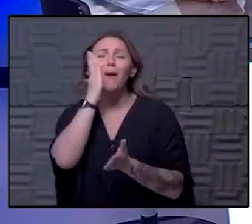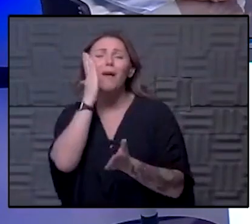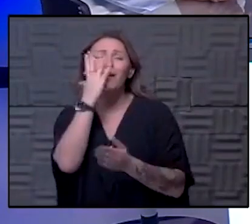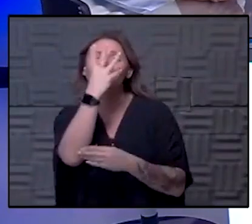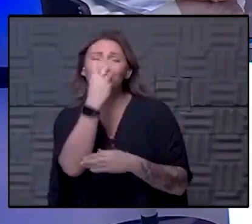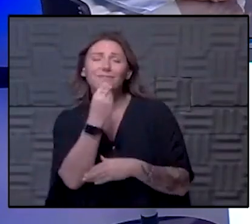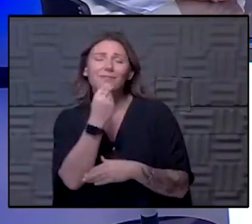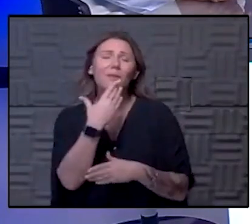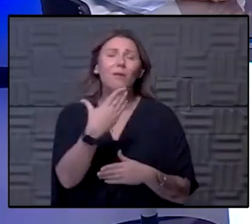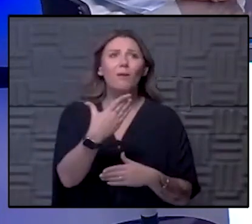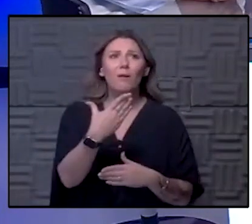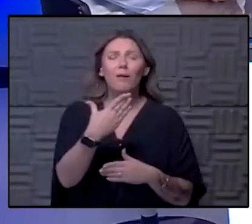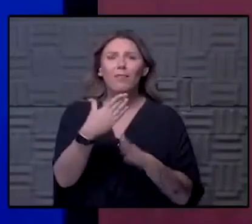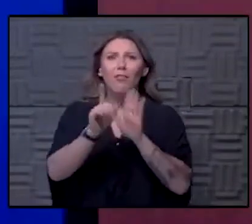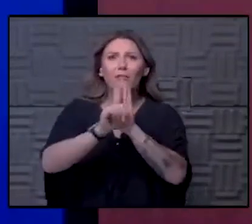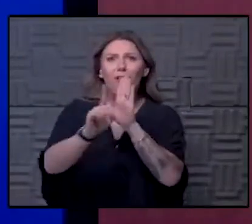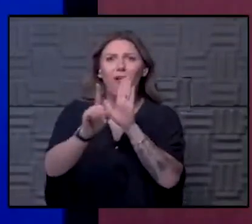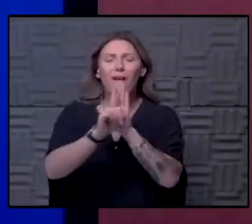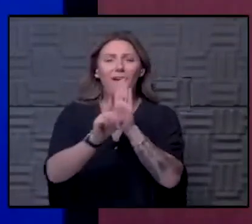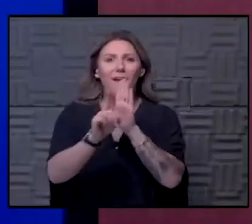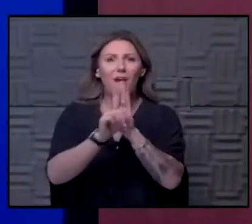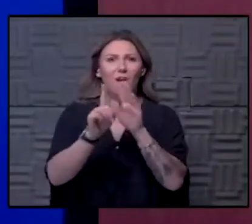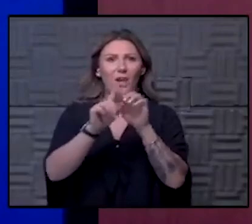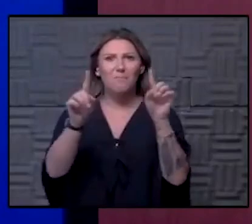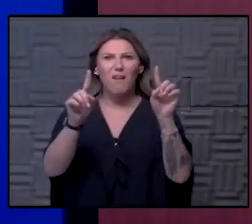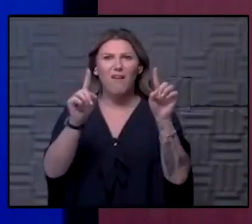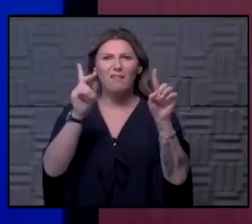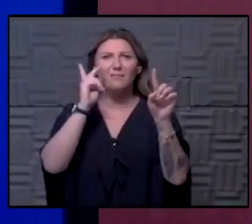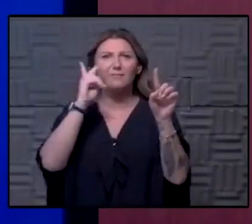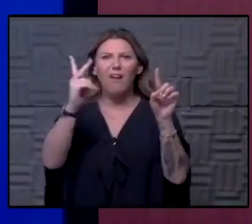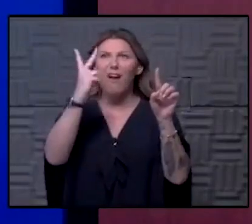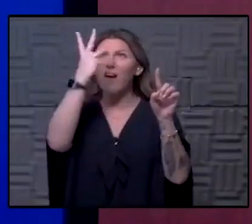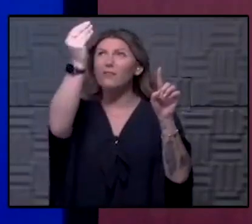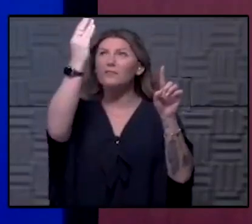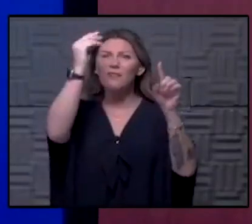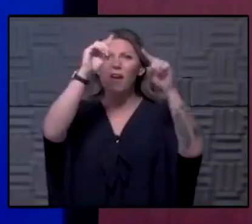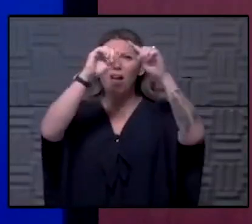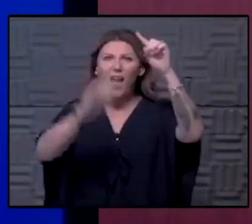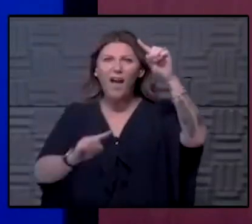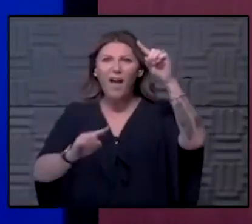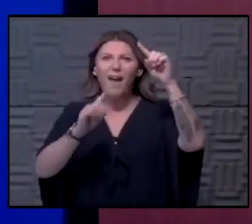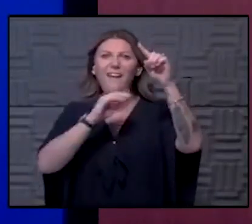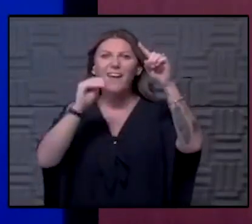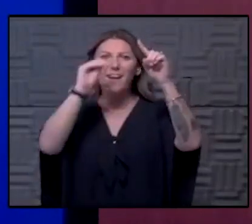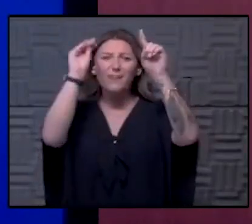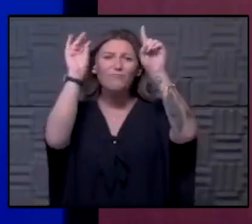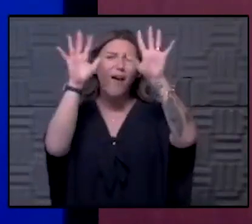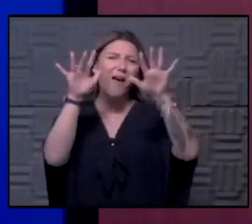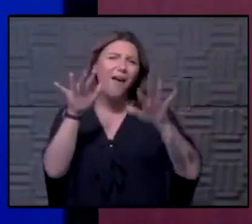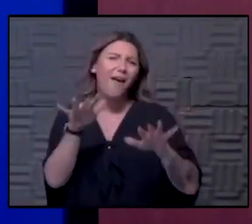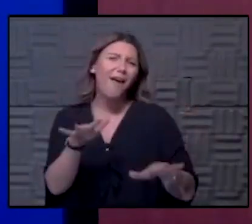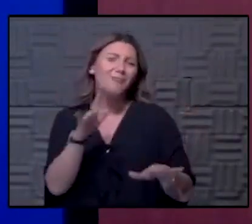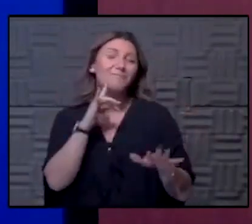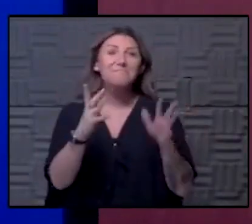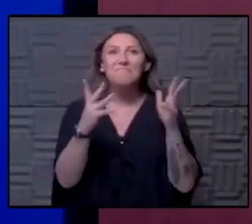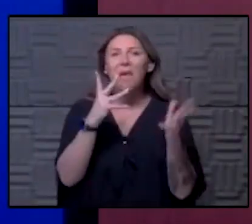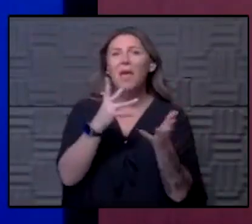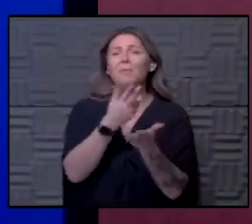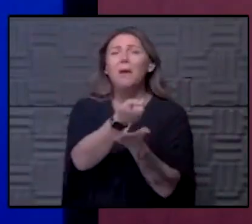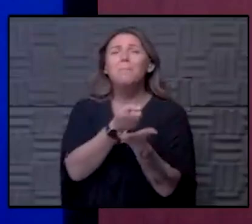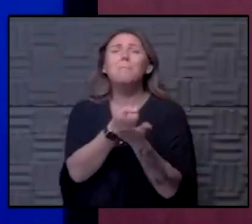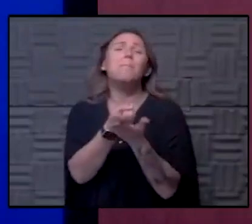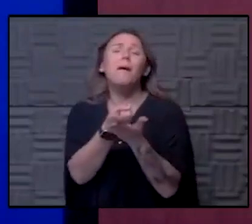my alarm went off. But there was a flash of lightning and a little bit of rain, and instead of getting out of bed, I may have stayed in bed. I